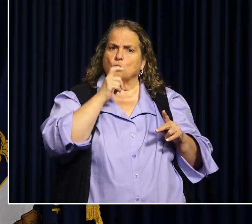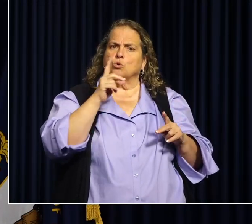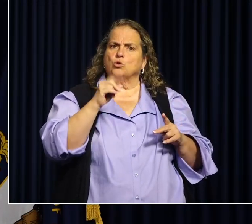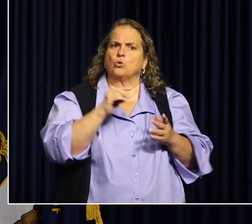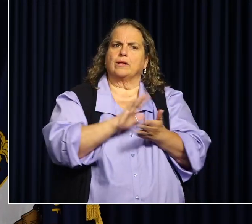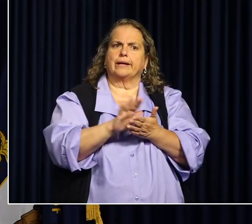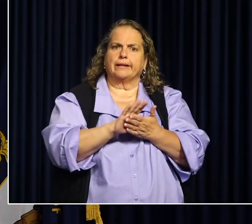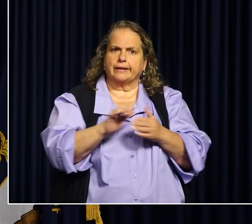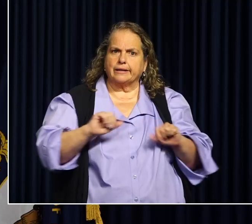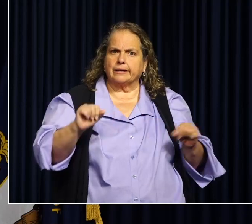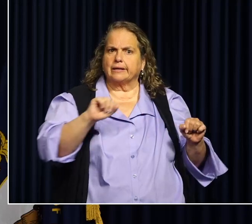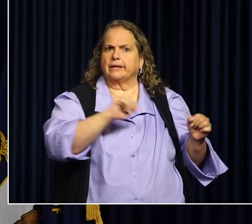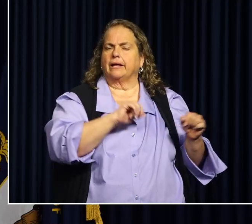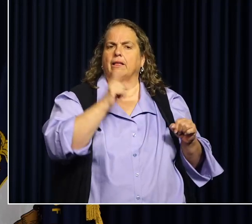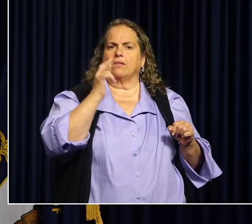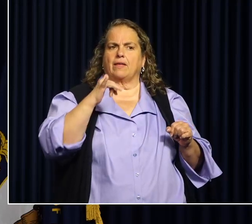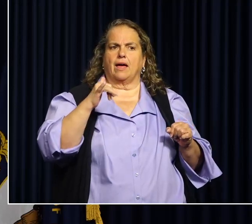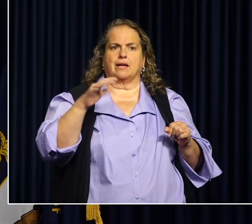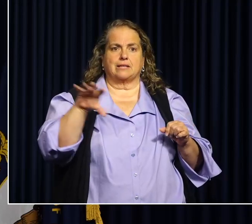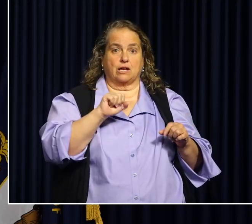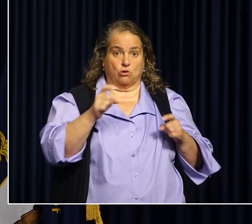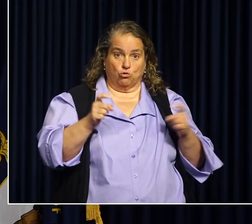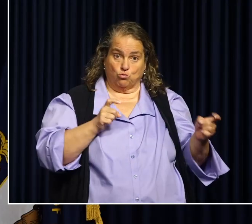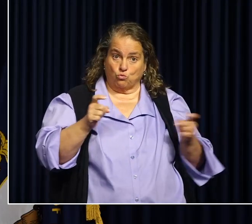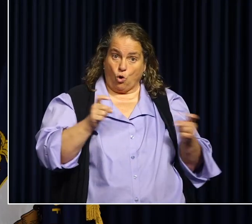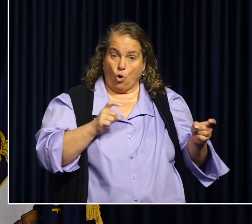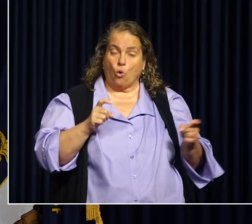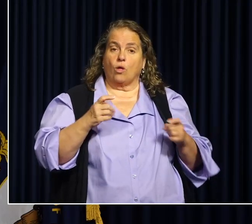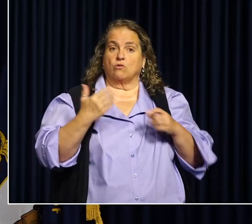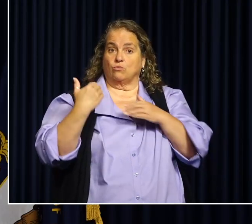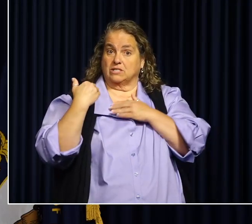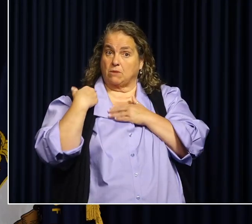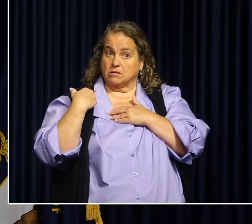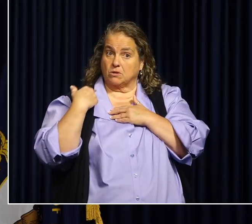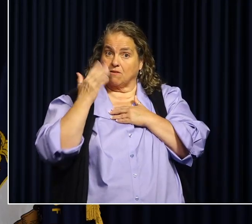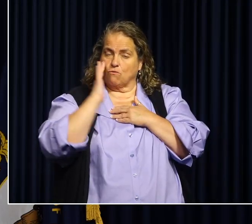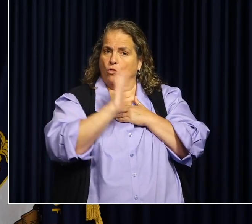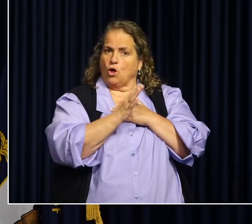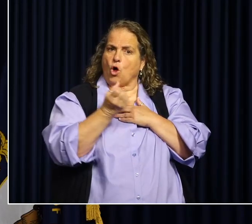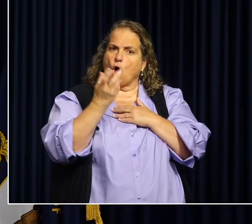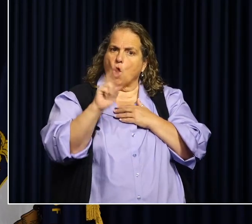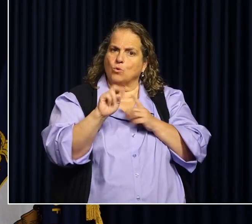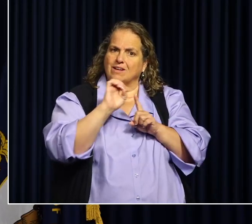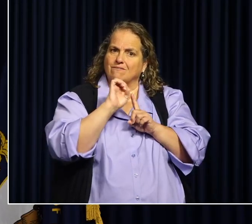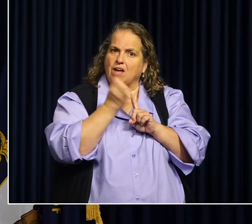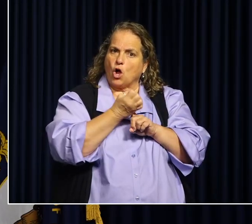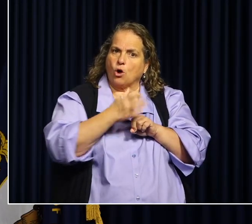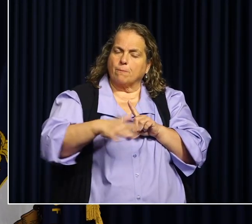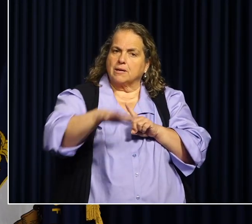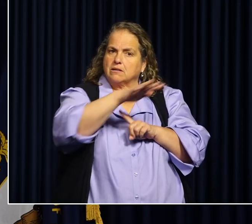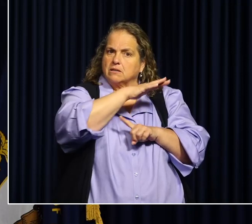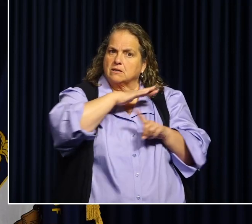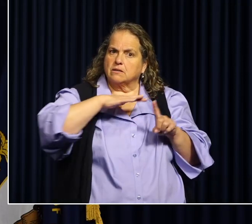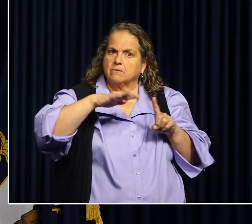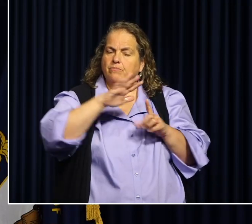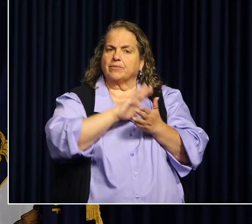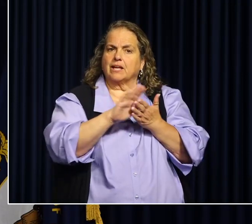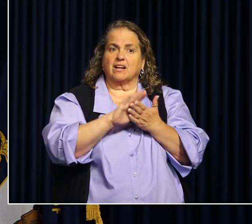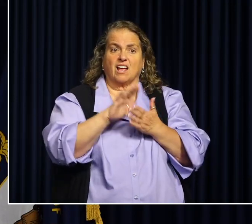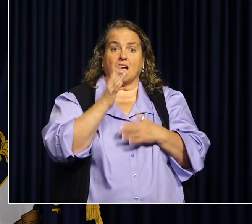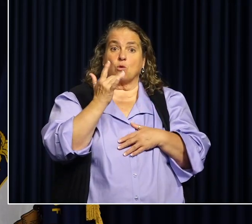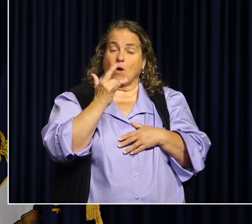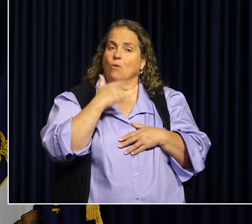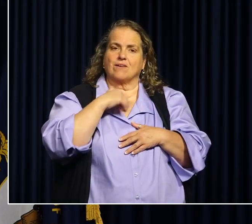So they have taken control and responsibility for their own environment, and because of that, we haven't seen the